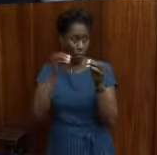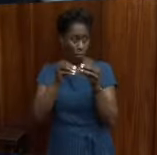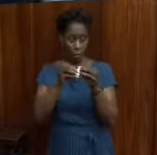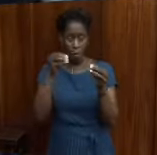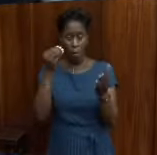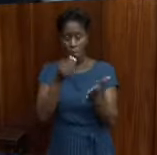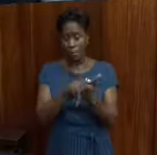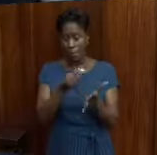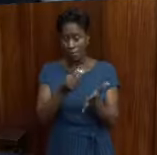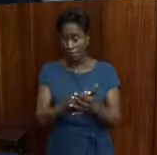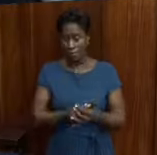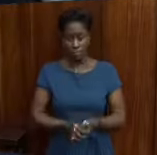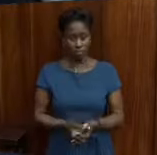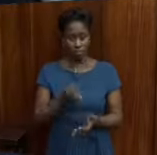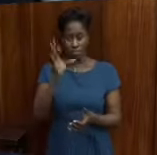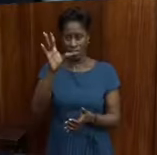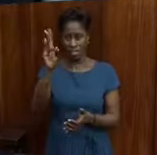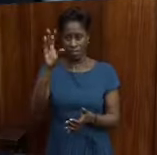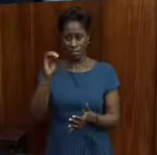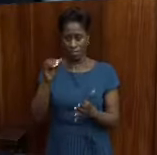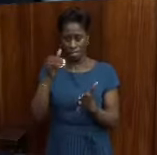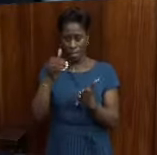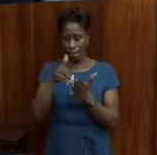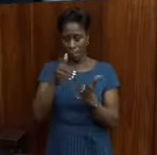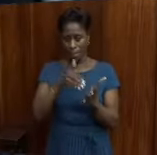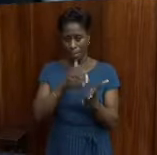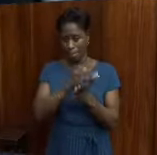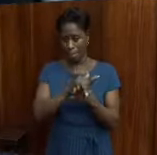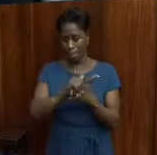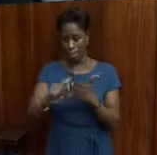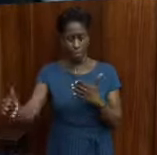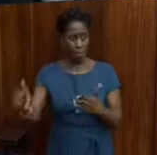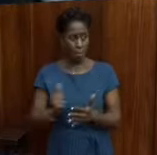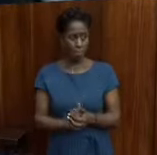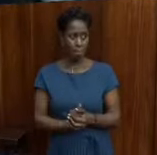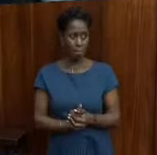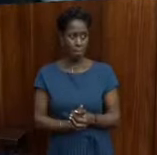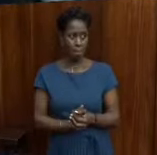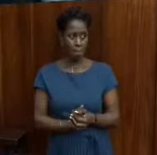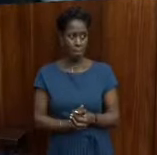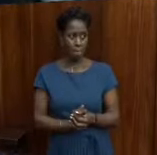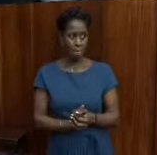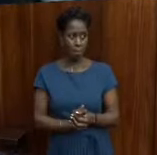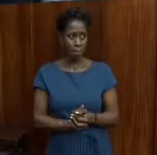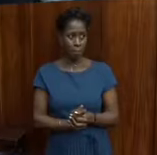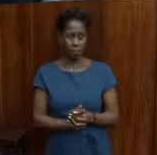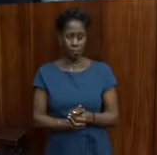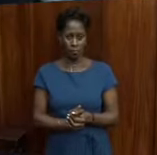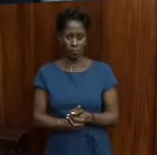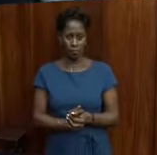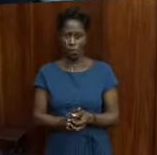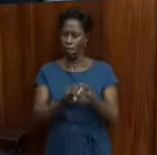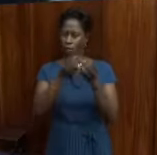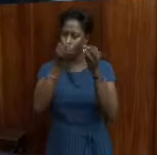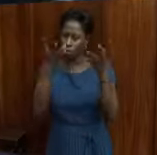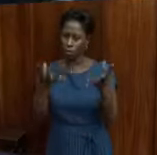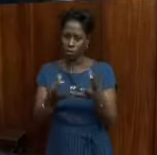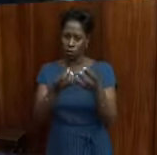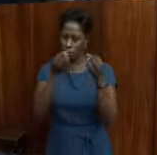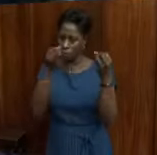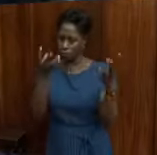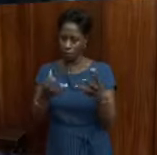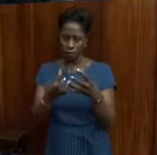within 1 year for the following works: architectural work, transition costs